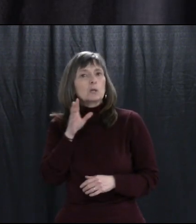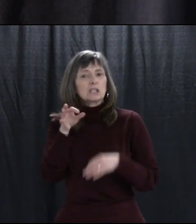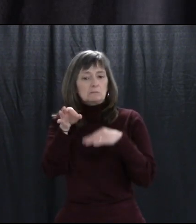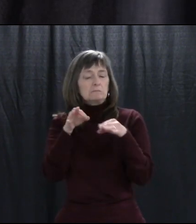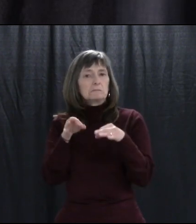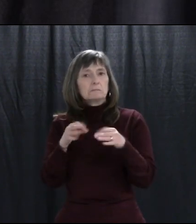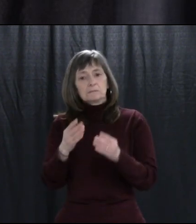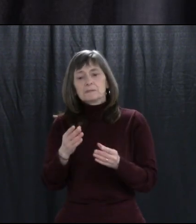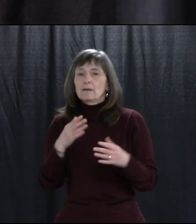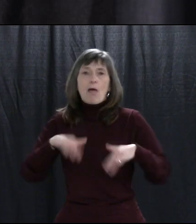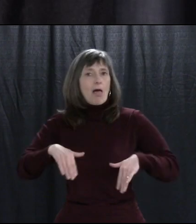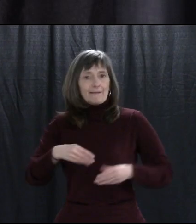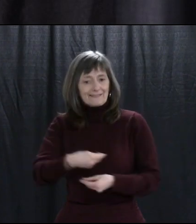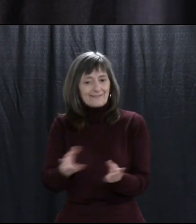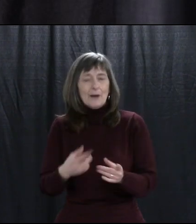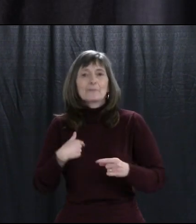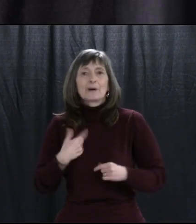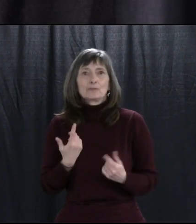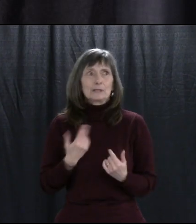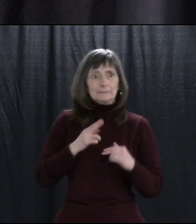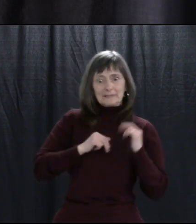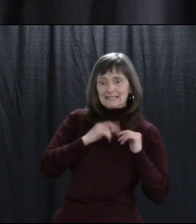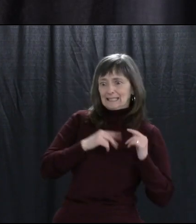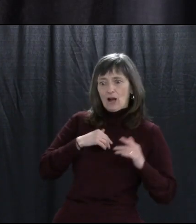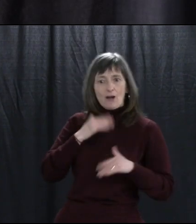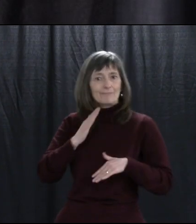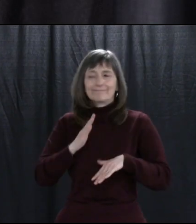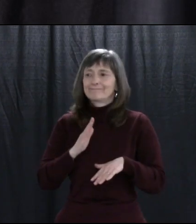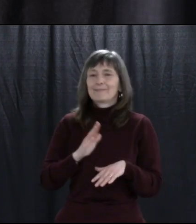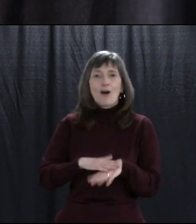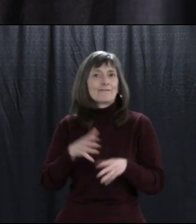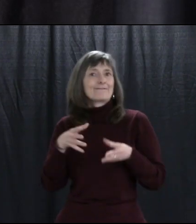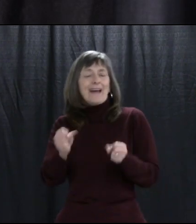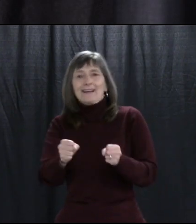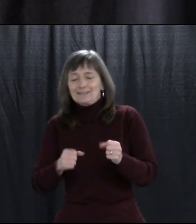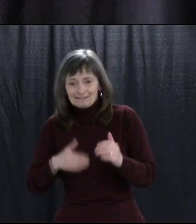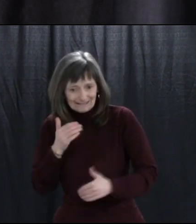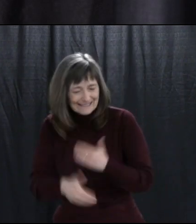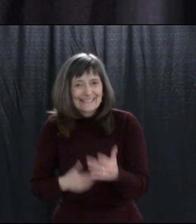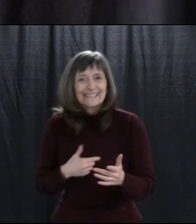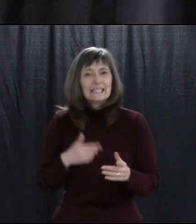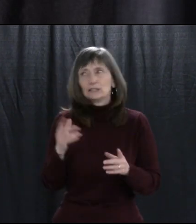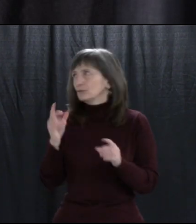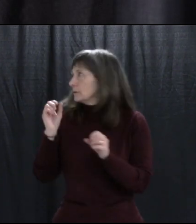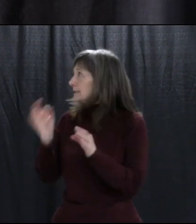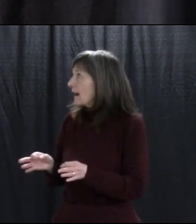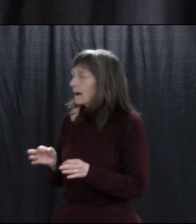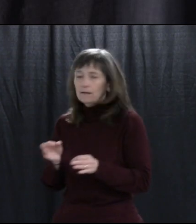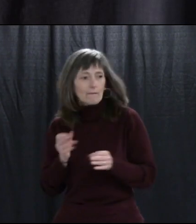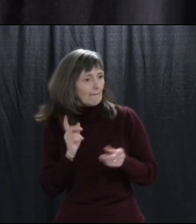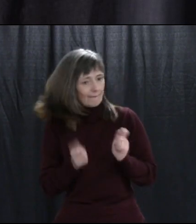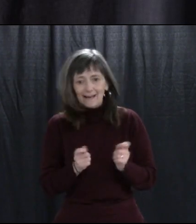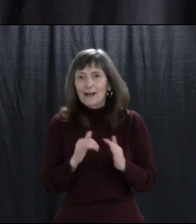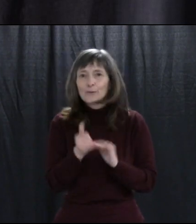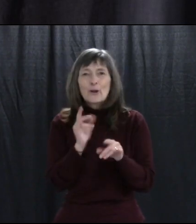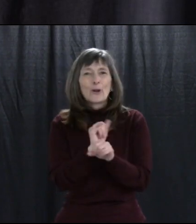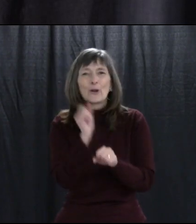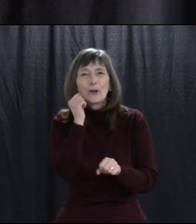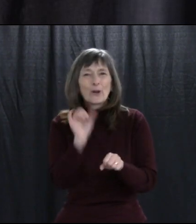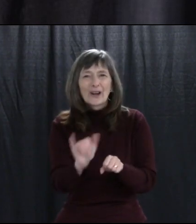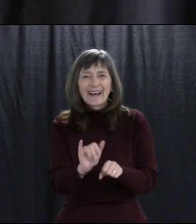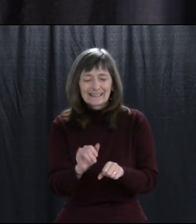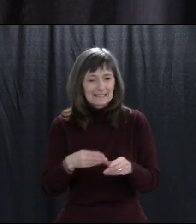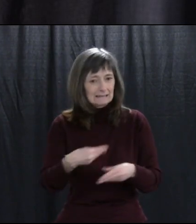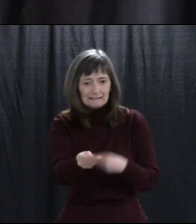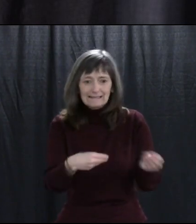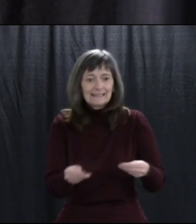not yet, as I said, we're building this plan as we go. We've not yet determined what physical presence will be at the